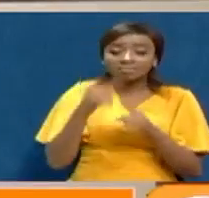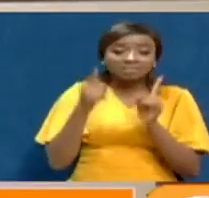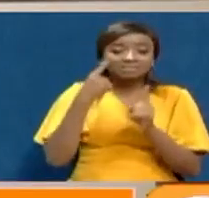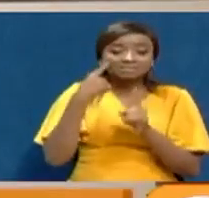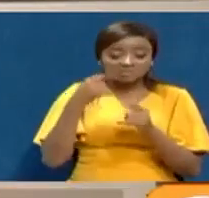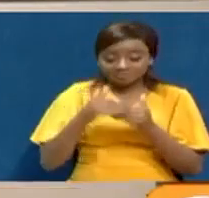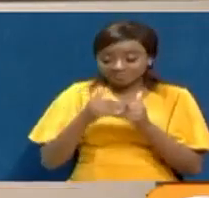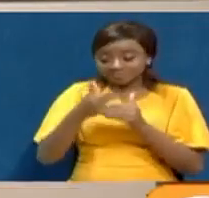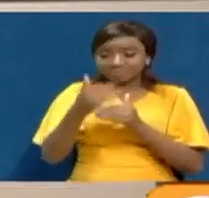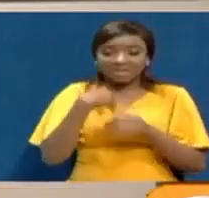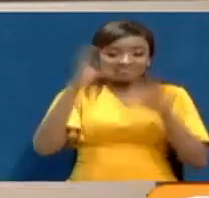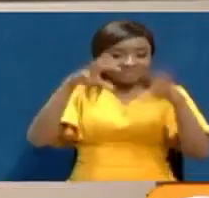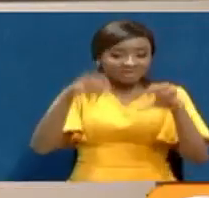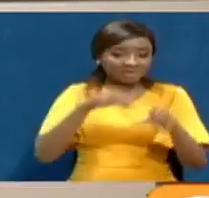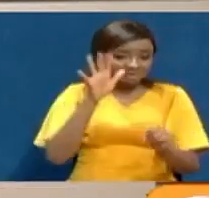heavy rainfall,